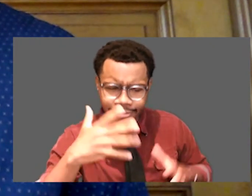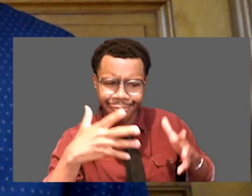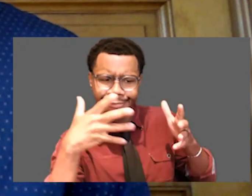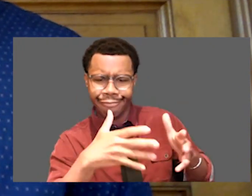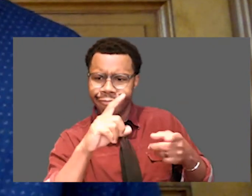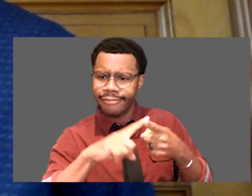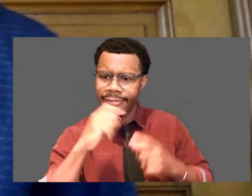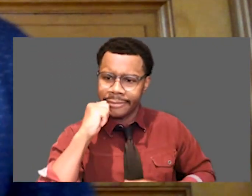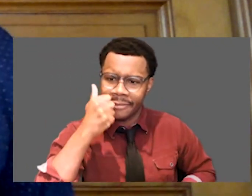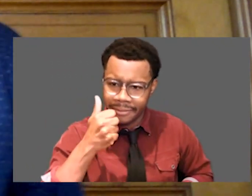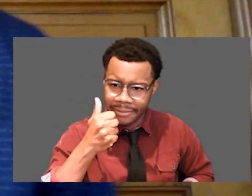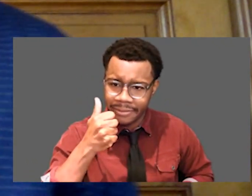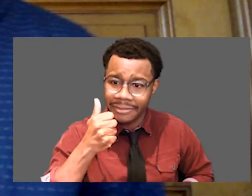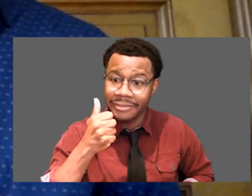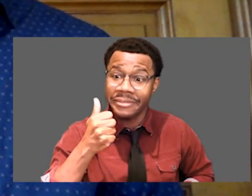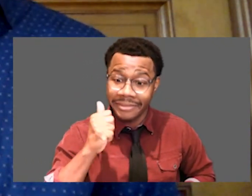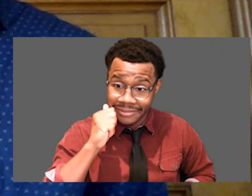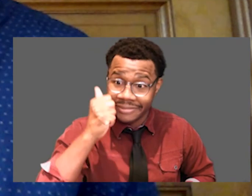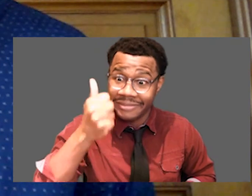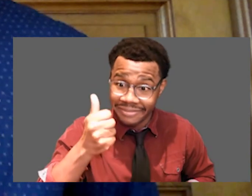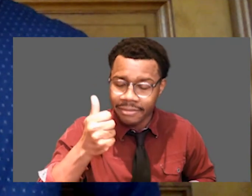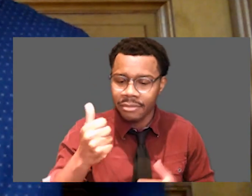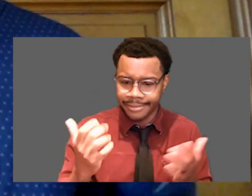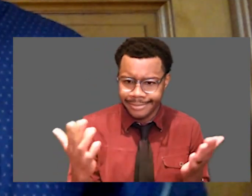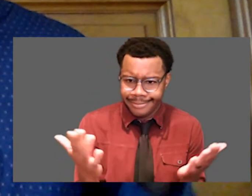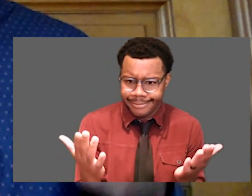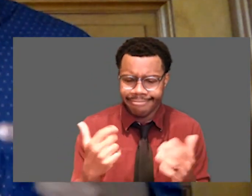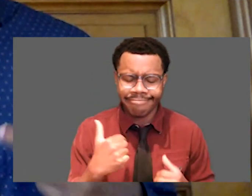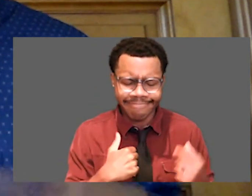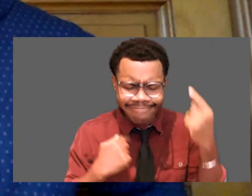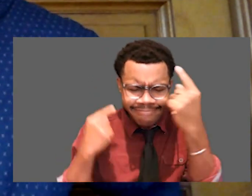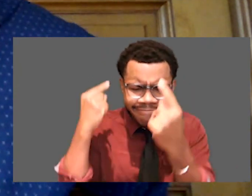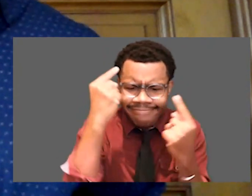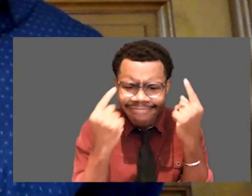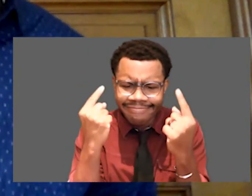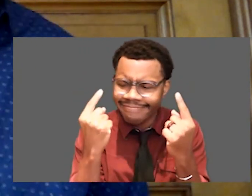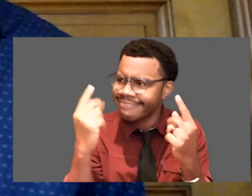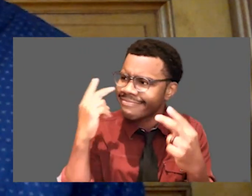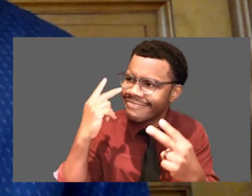tomorrow. And then after tomorrow, here, I've been thinking of memory